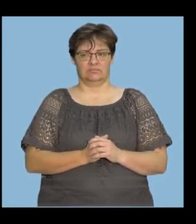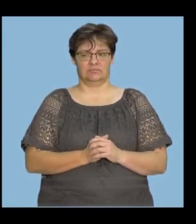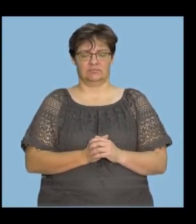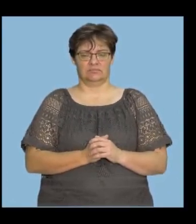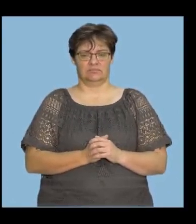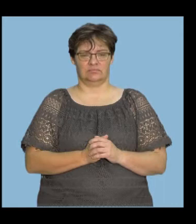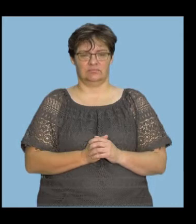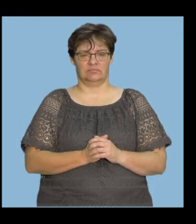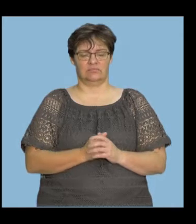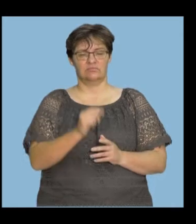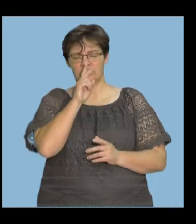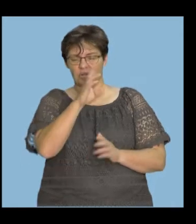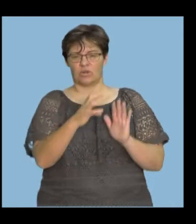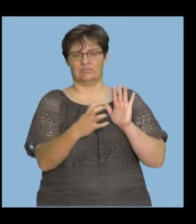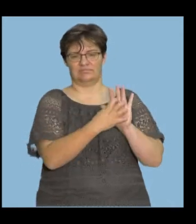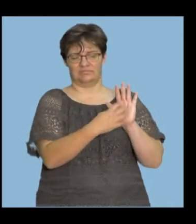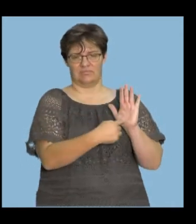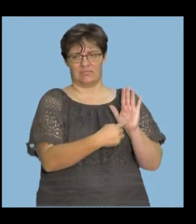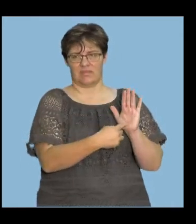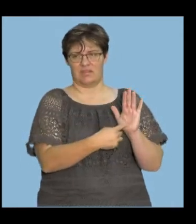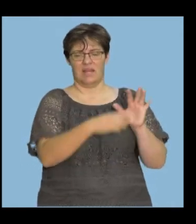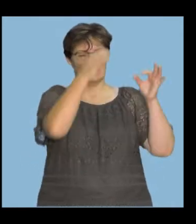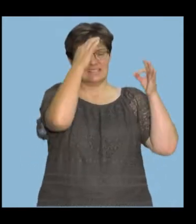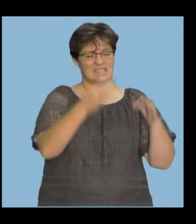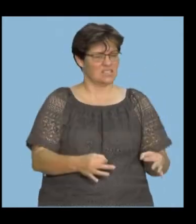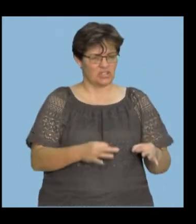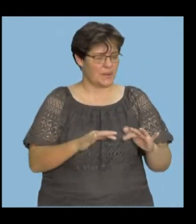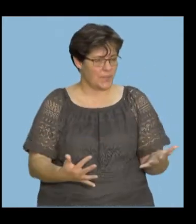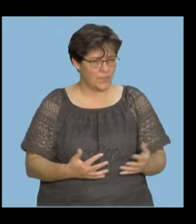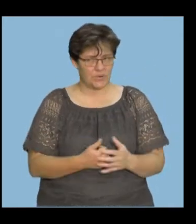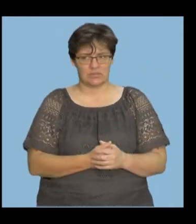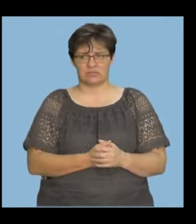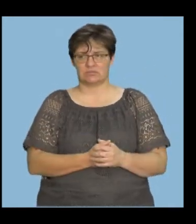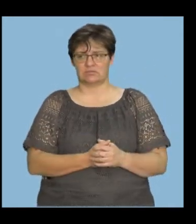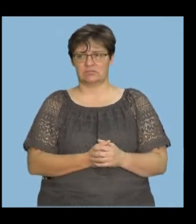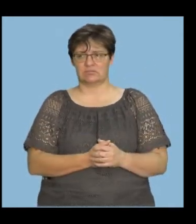what I'd like us, we're looking at decision making, and